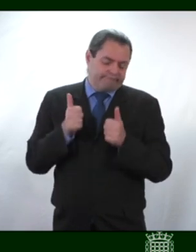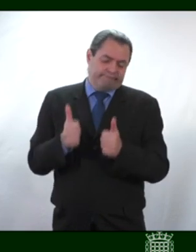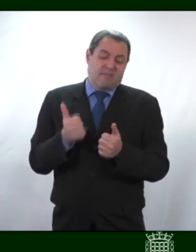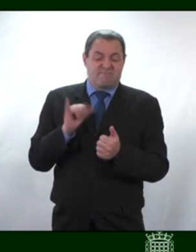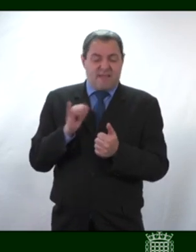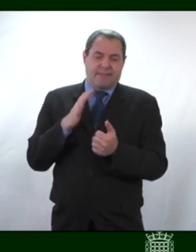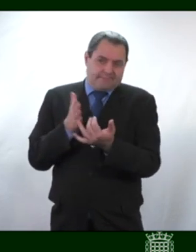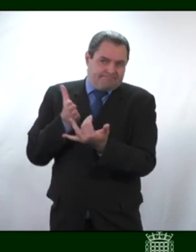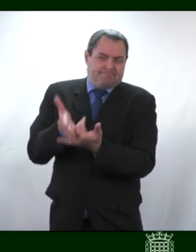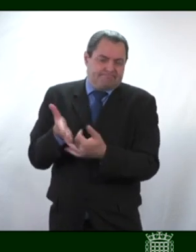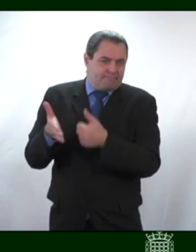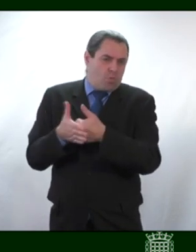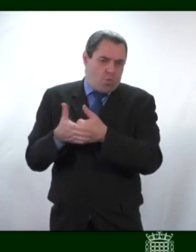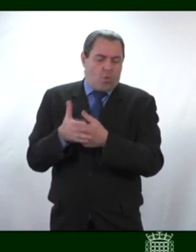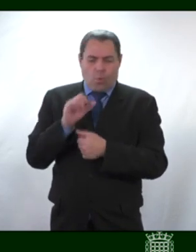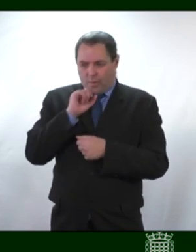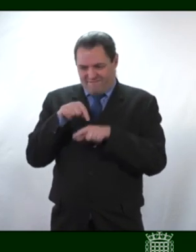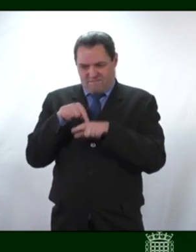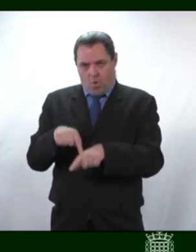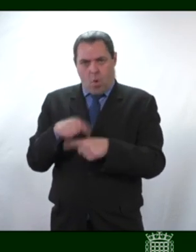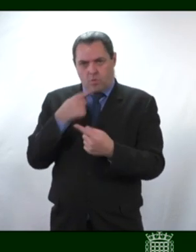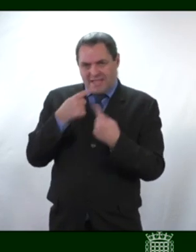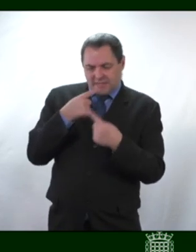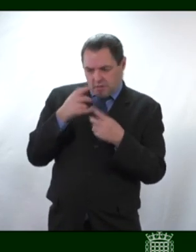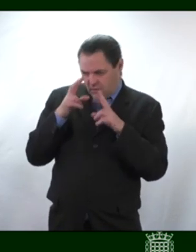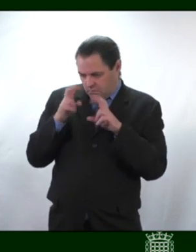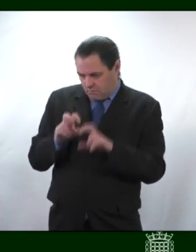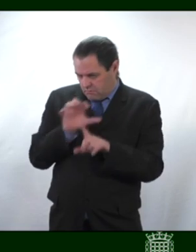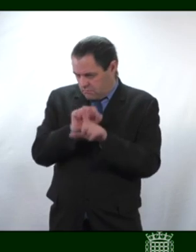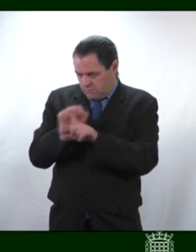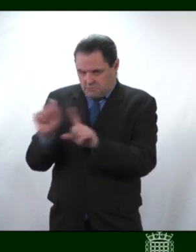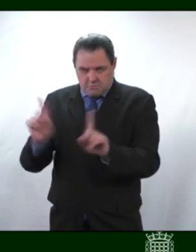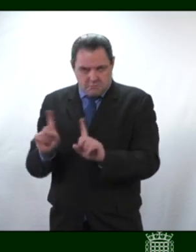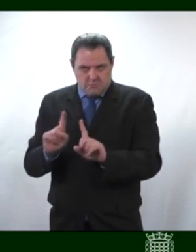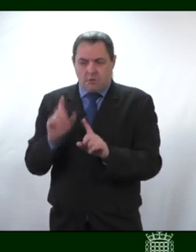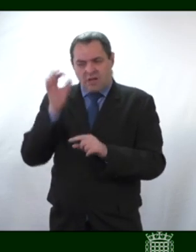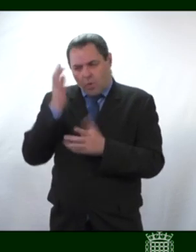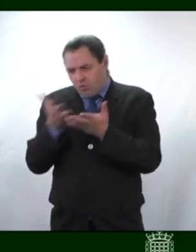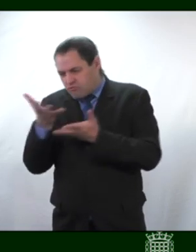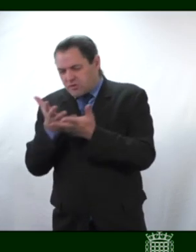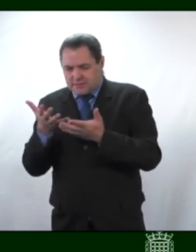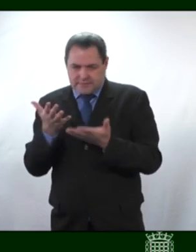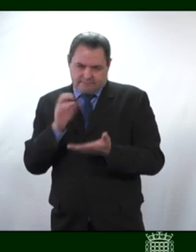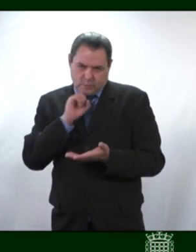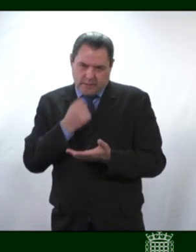to be done. We will be driven entirely by the data and working closely with the local authorities.